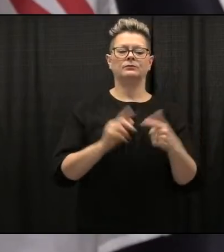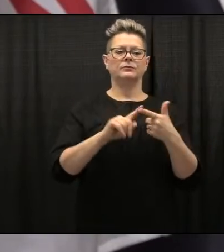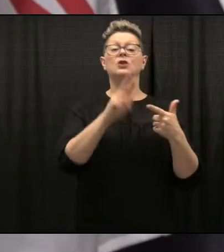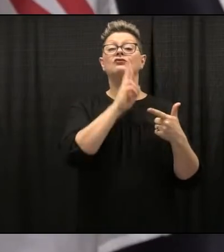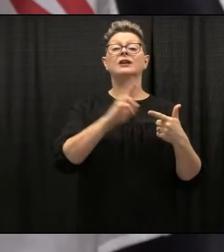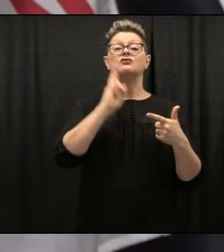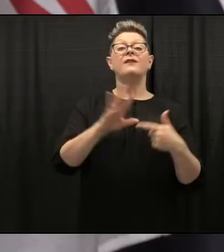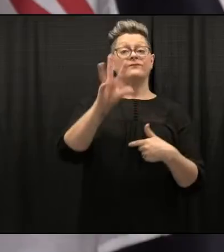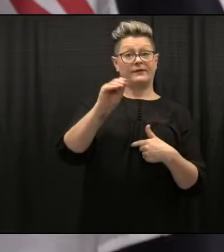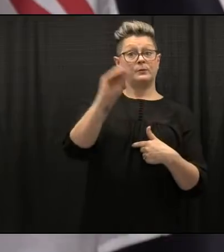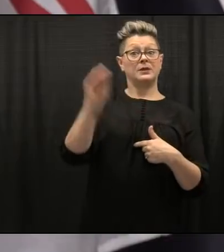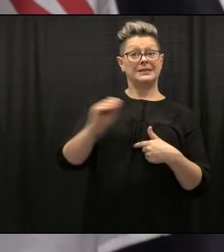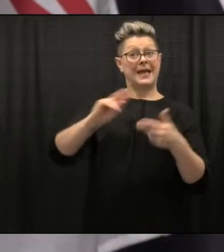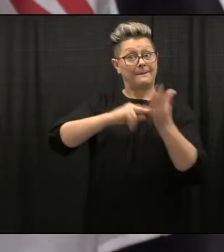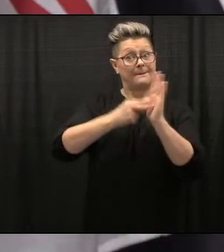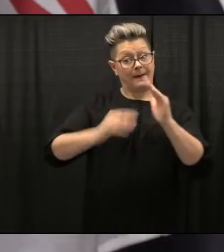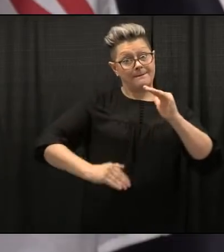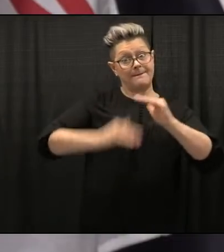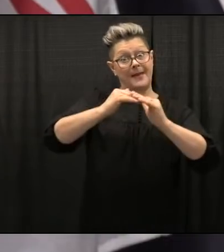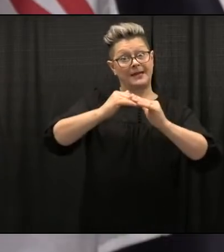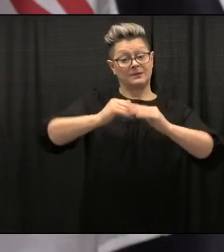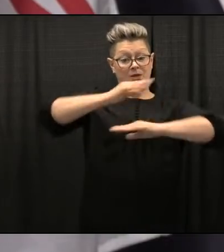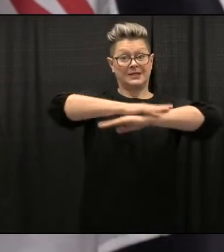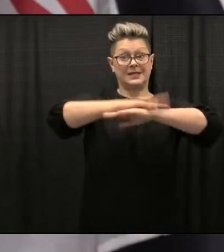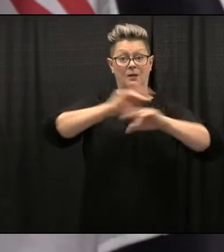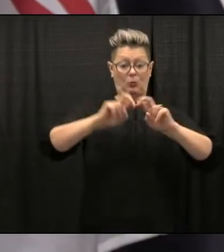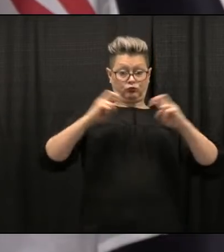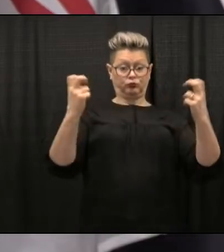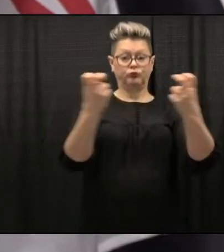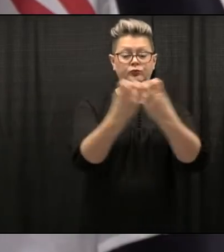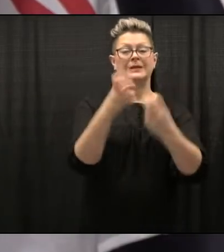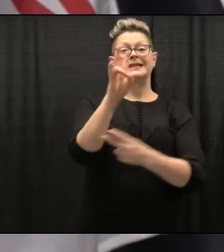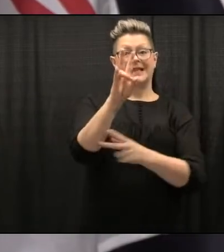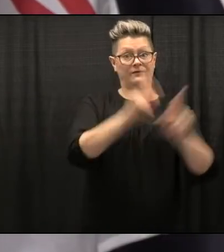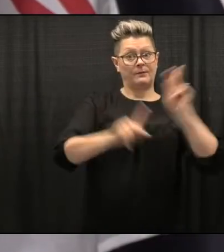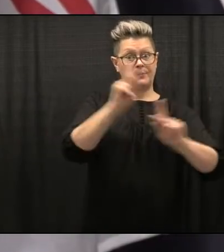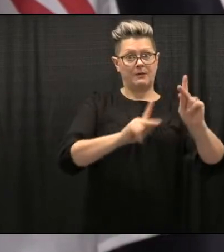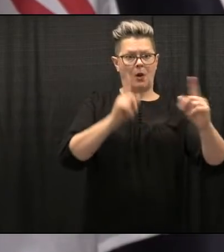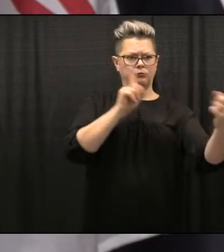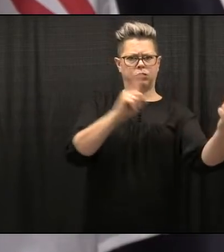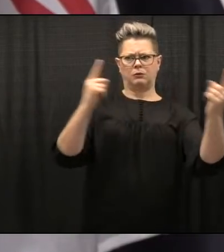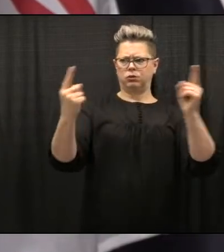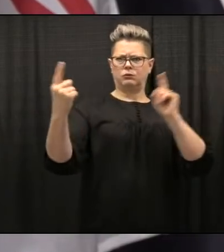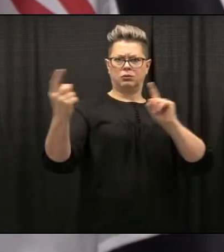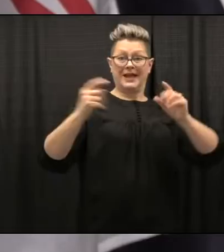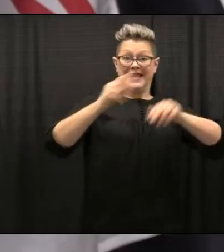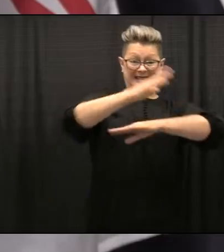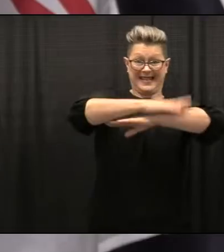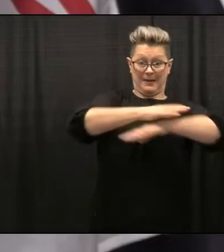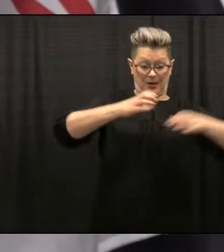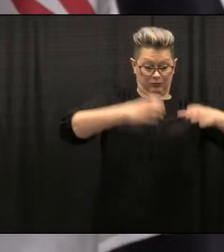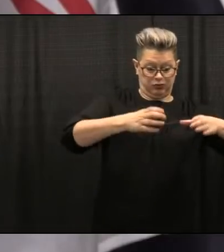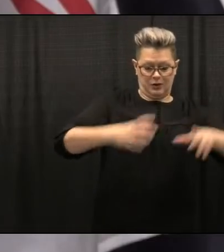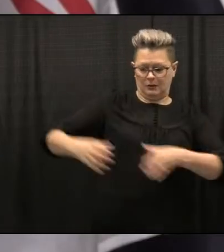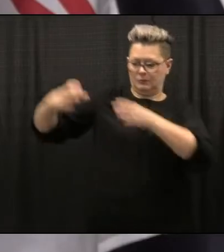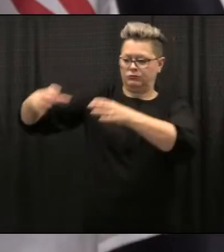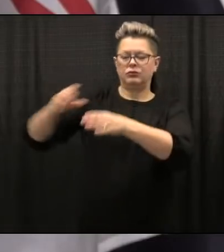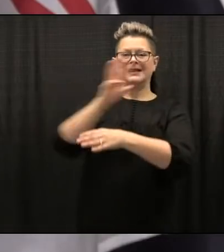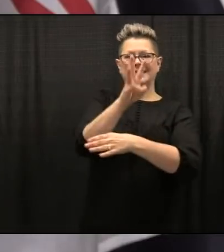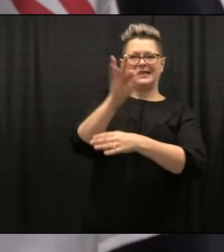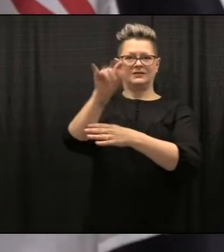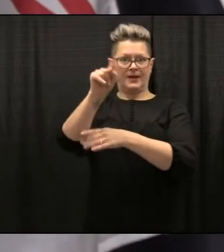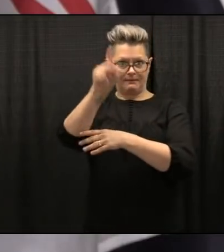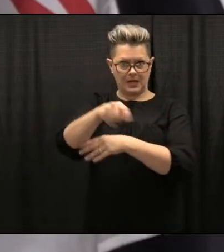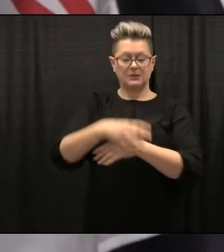50% capacity with a maximum table size of 10 people and physical distancing. between tables. Bars can reopen